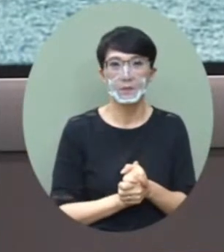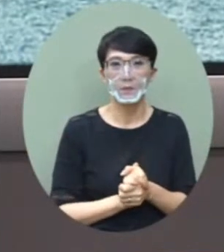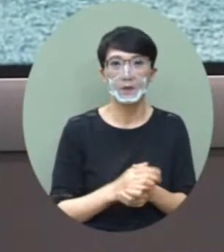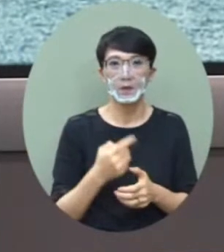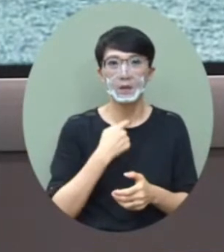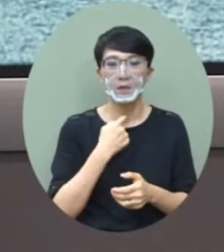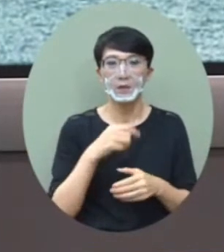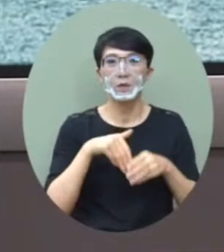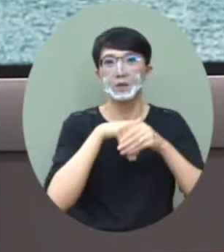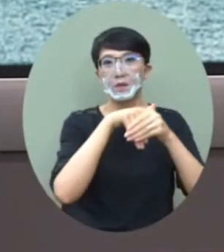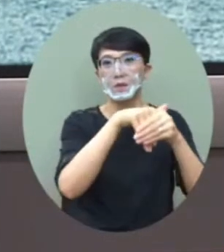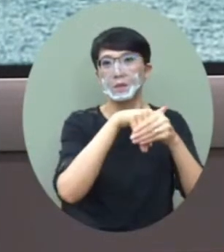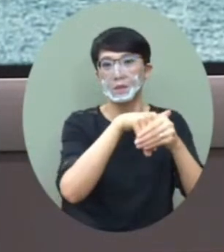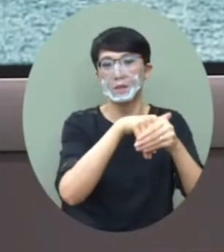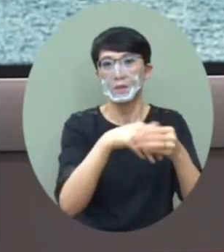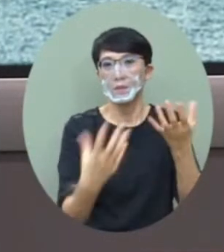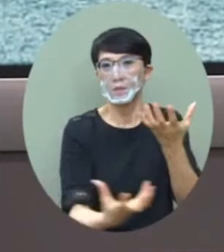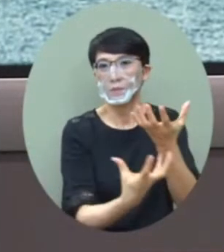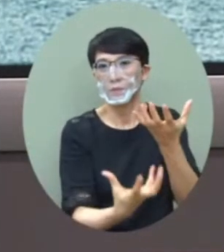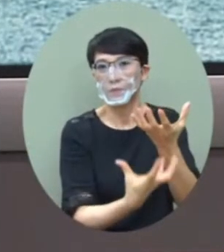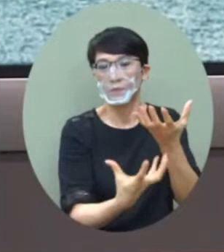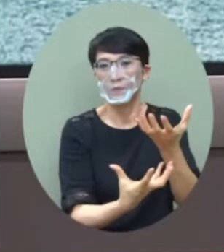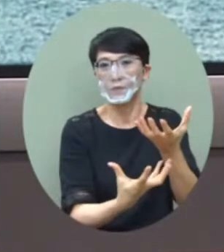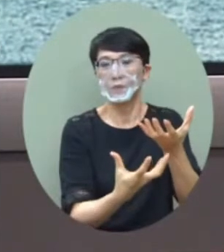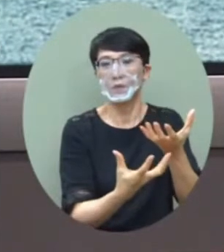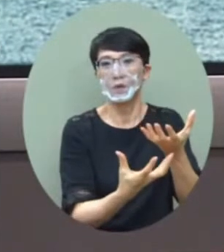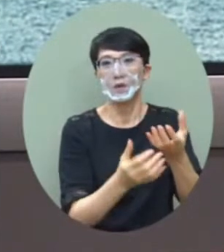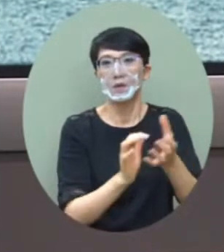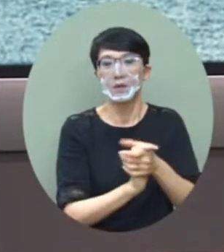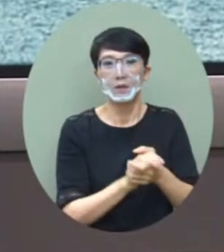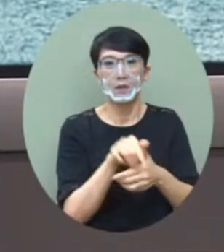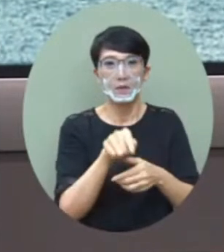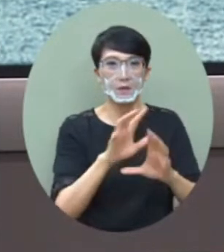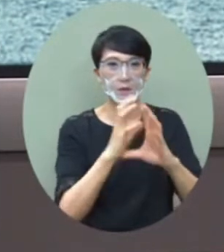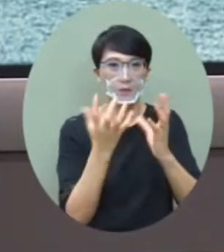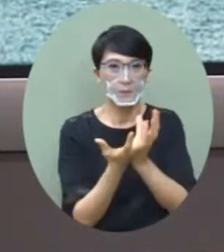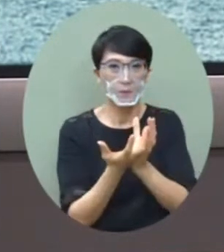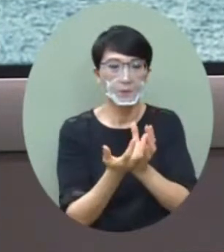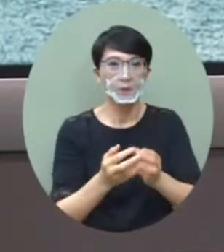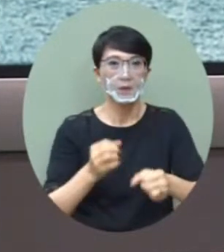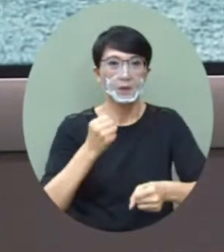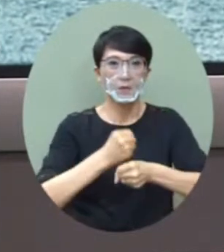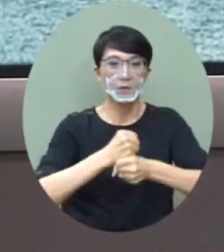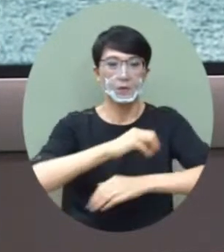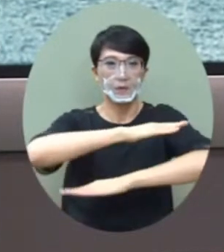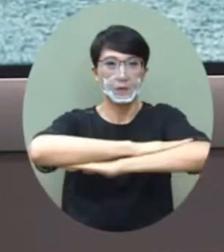be installed. And in terms of streamlining certain processes,